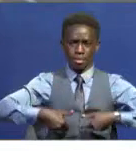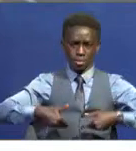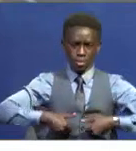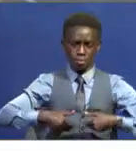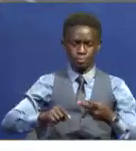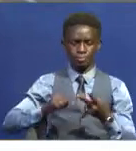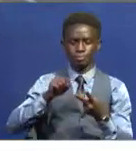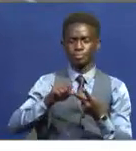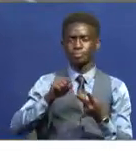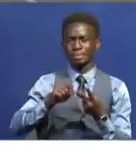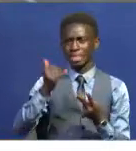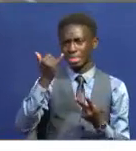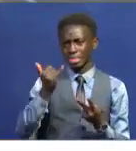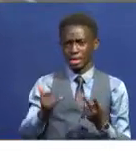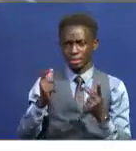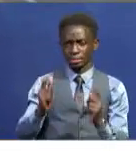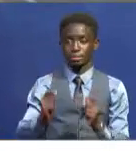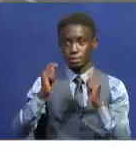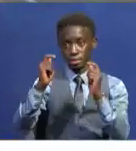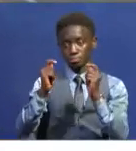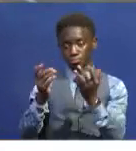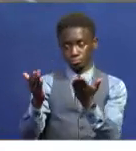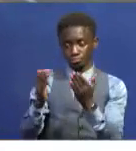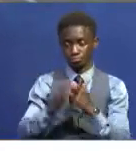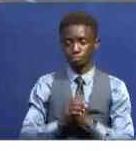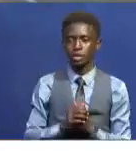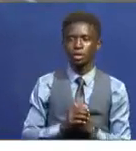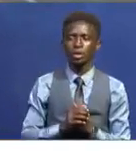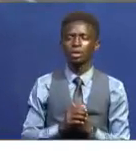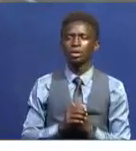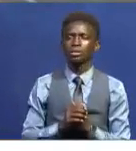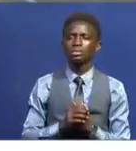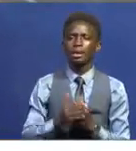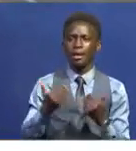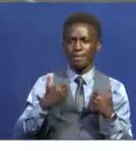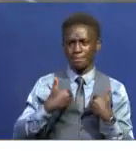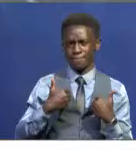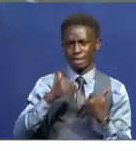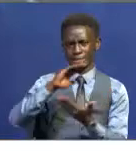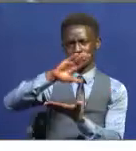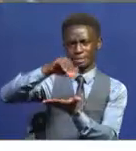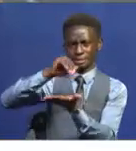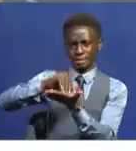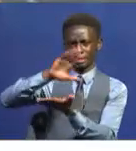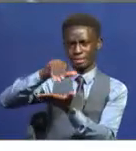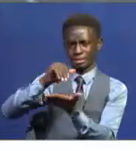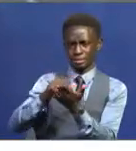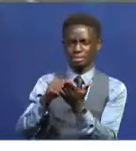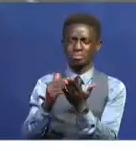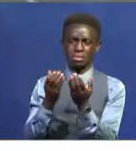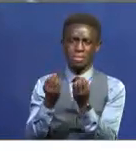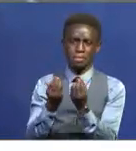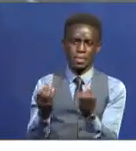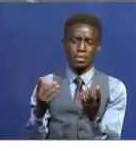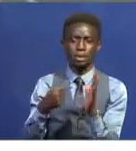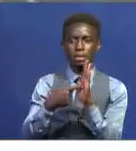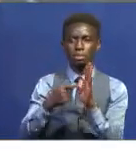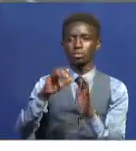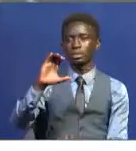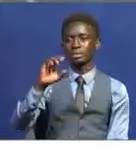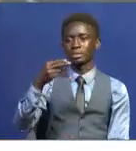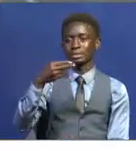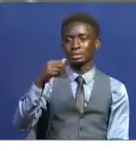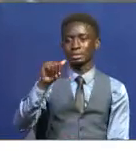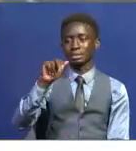terms of matters entrepreneurship. There are a number of centers. When you think of Chandaria Business Center, mm-hmm. there